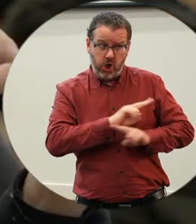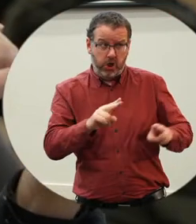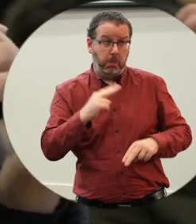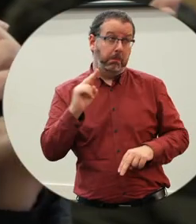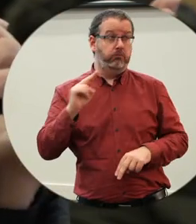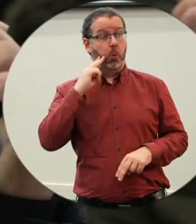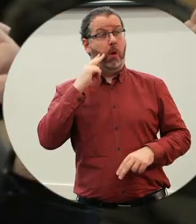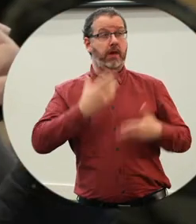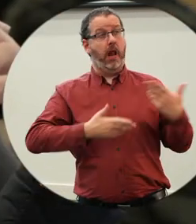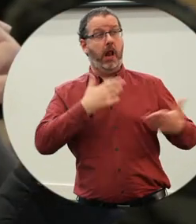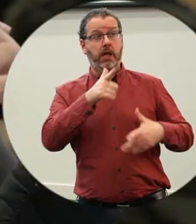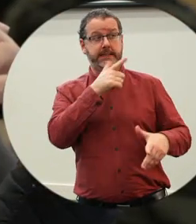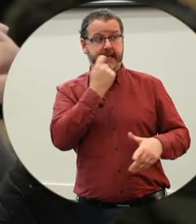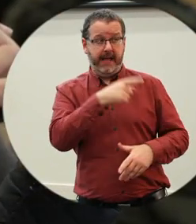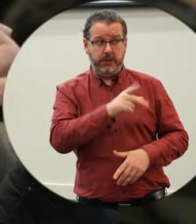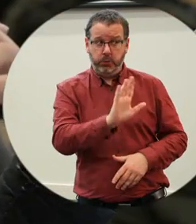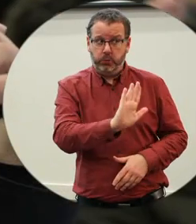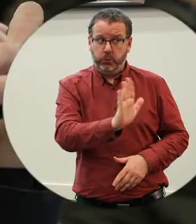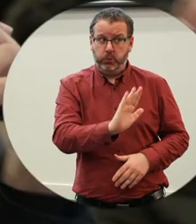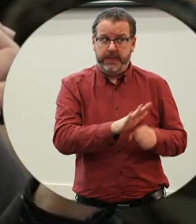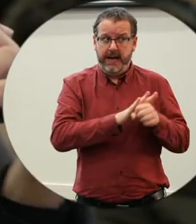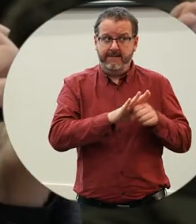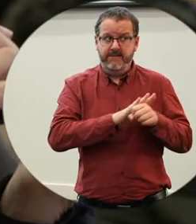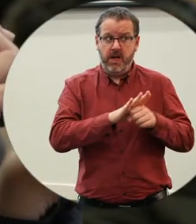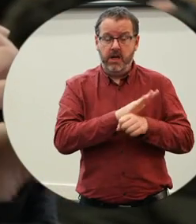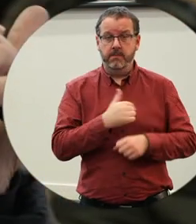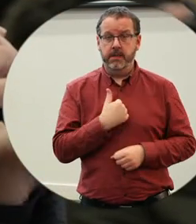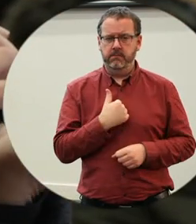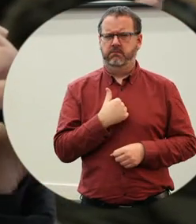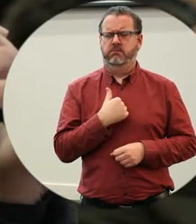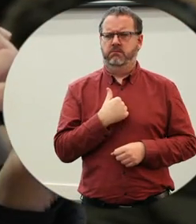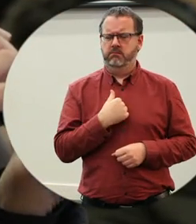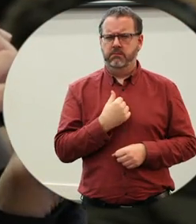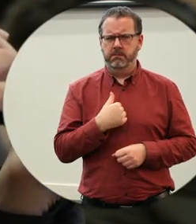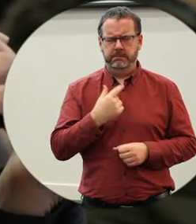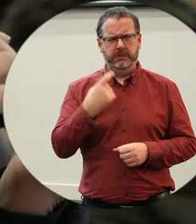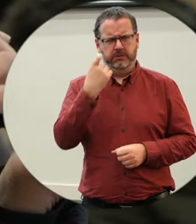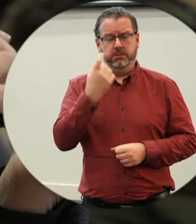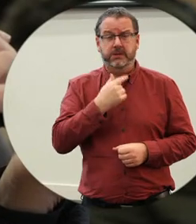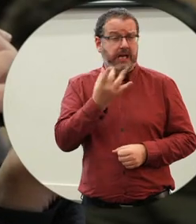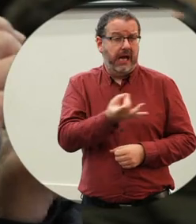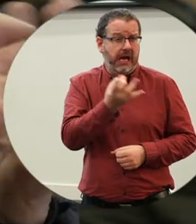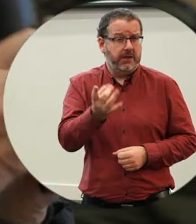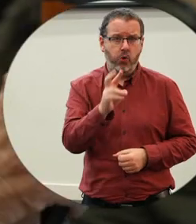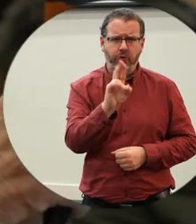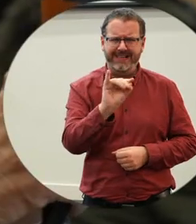my question is, why on earth did the RIC have such a bad rap?